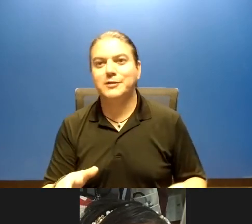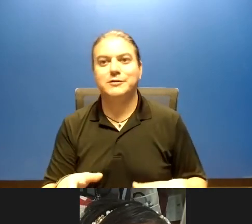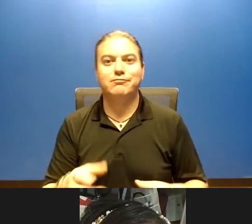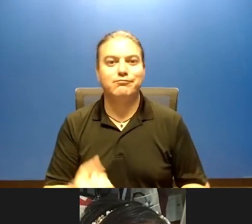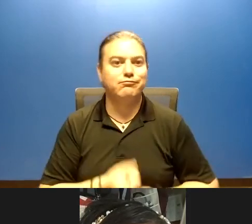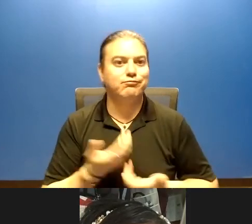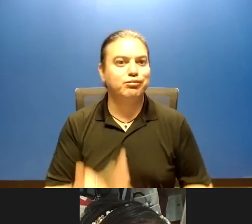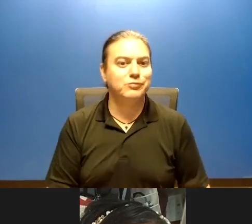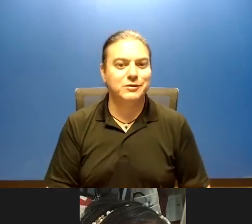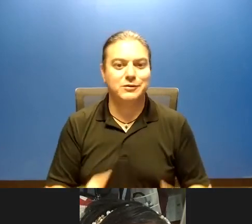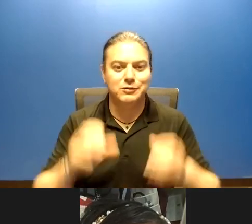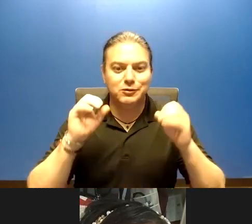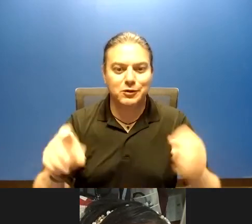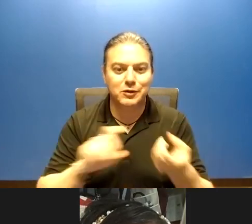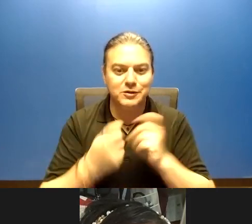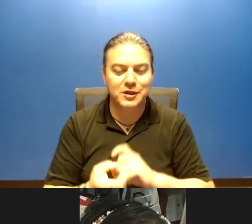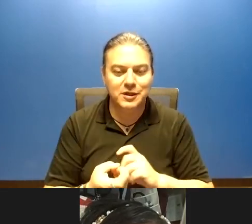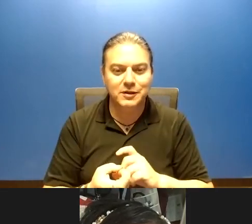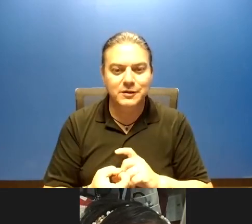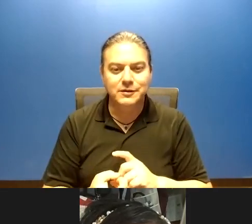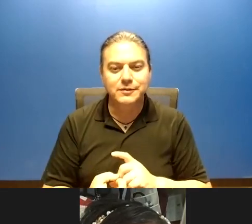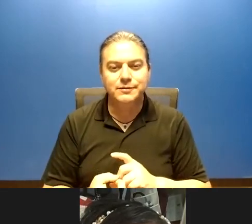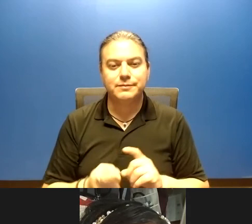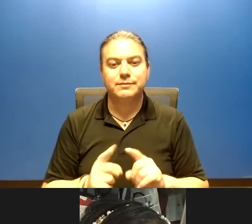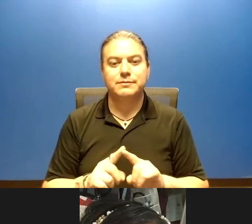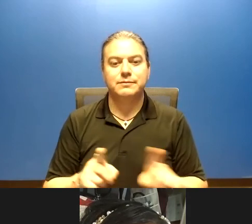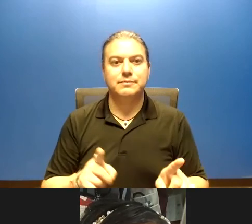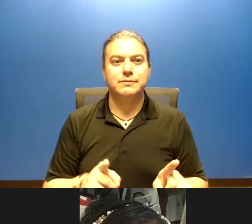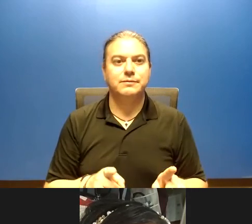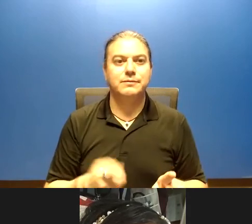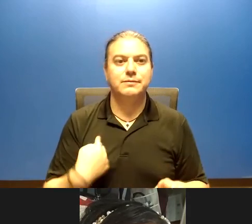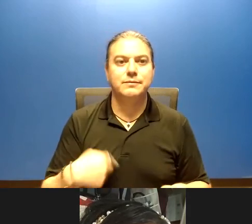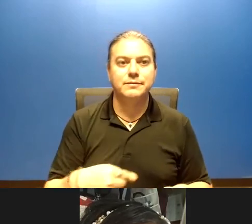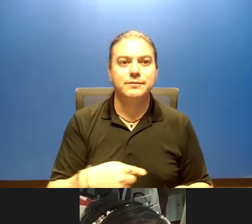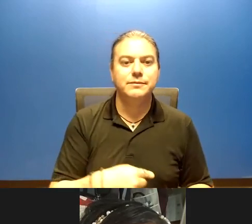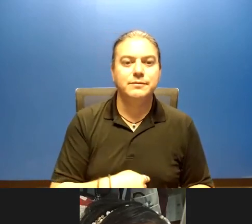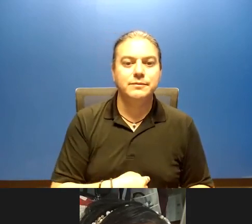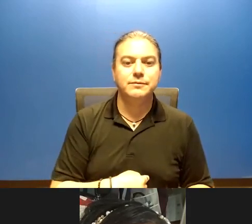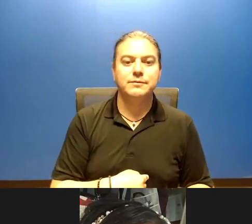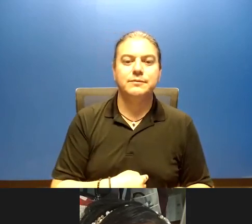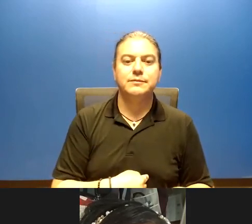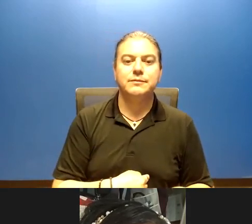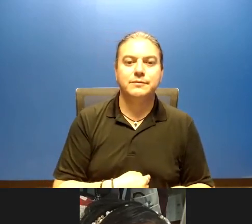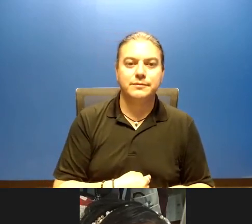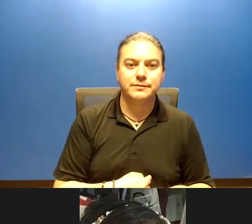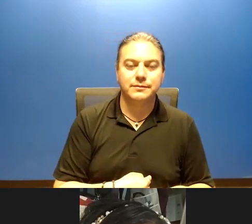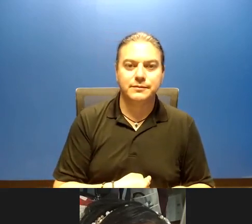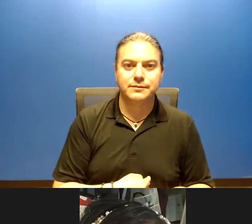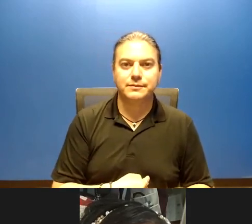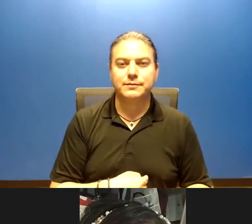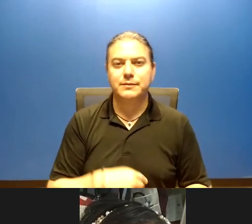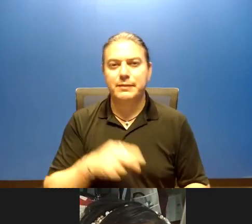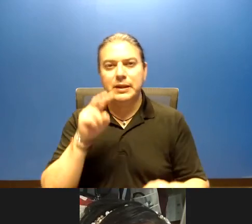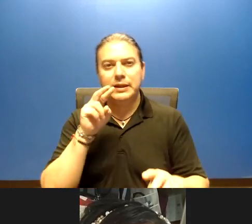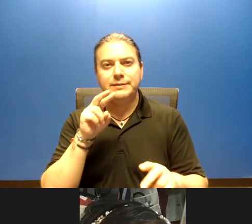difference. But we are dedicated and looking forward